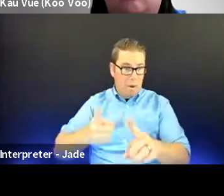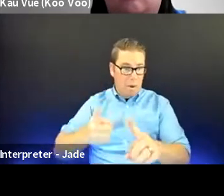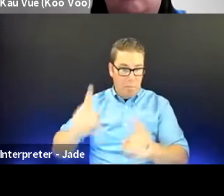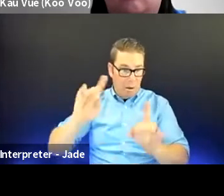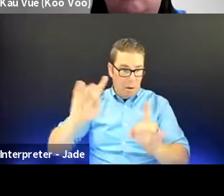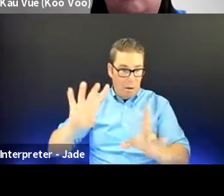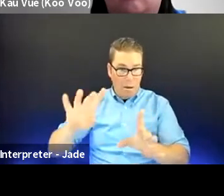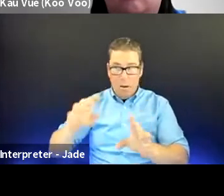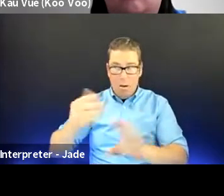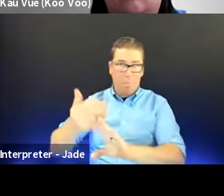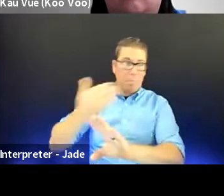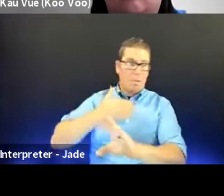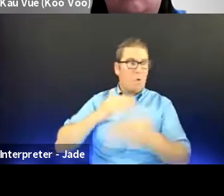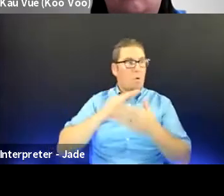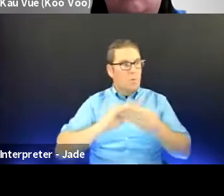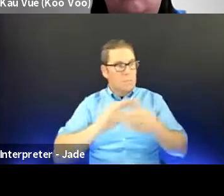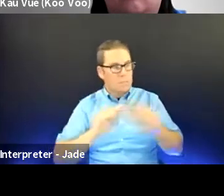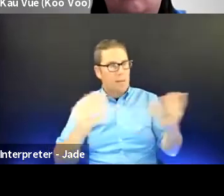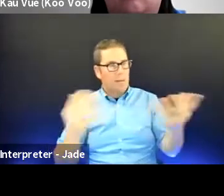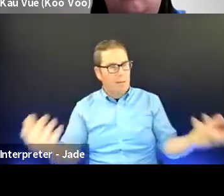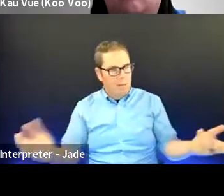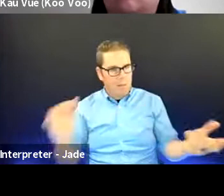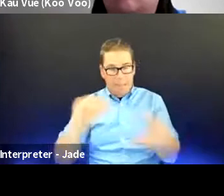Debbie's point, that it has to go beyond